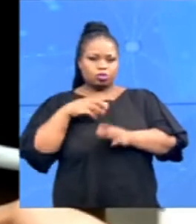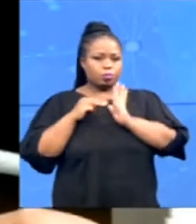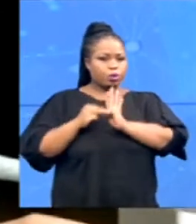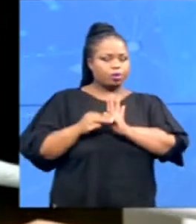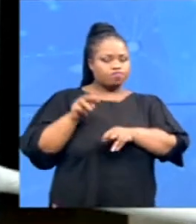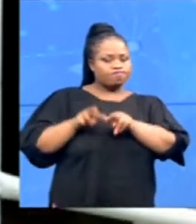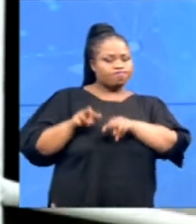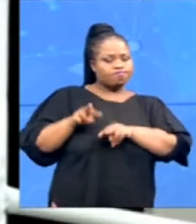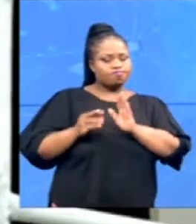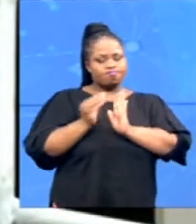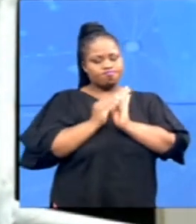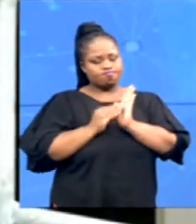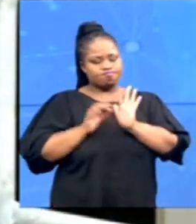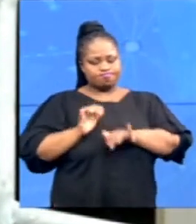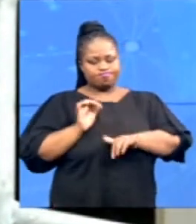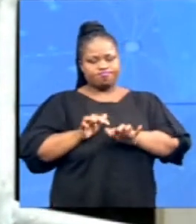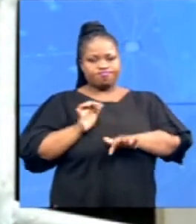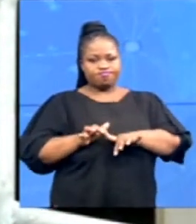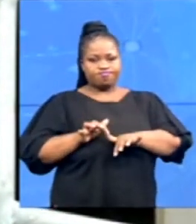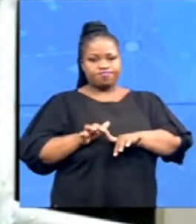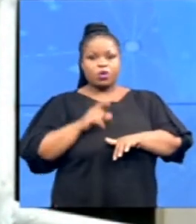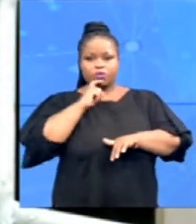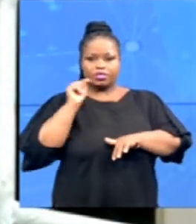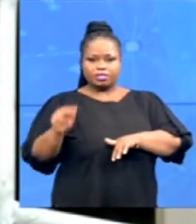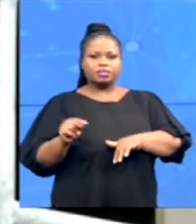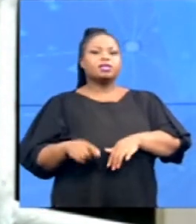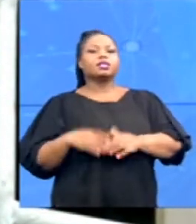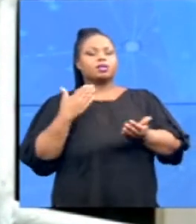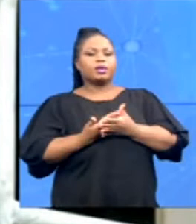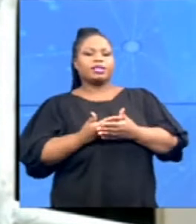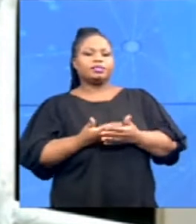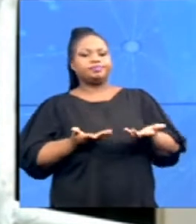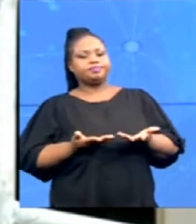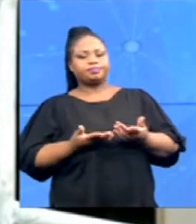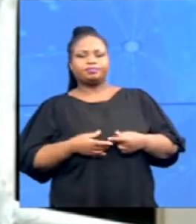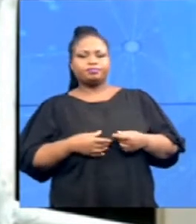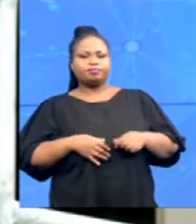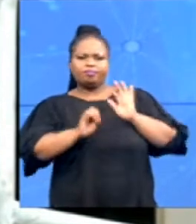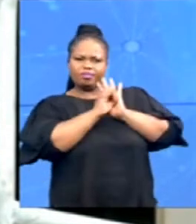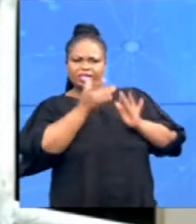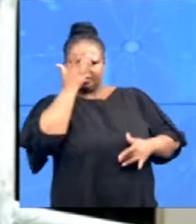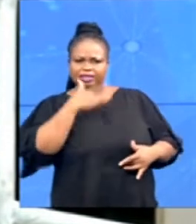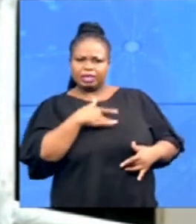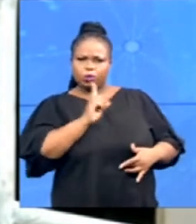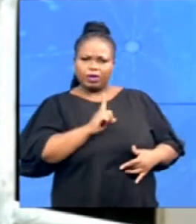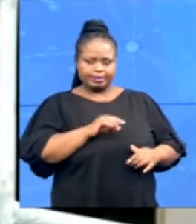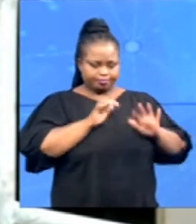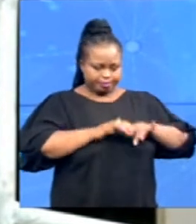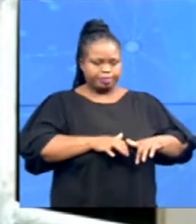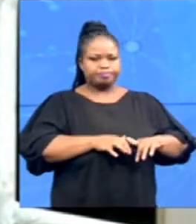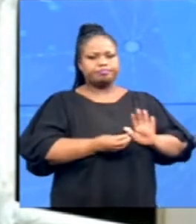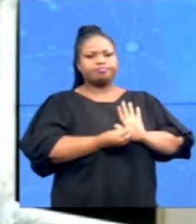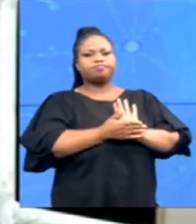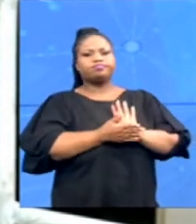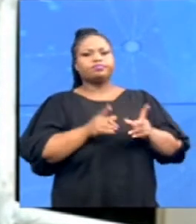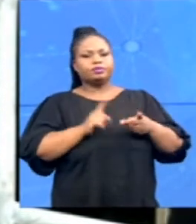patient electronically. We'll be able to record the diagnosis, record and request investigations and the results that have come back.